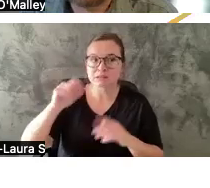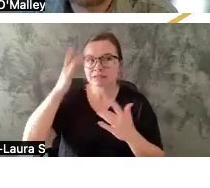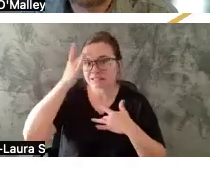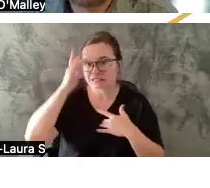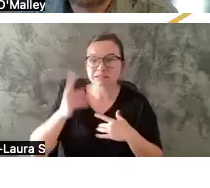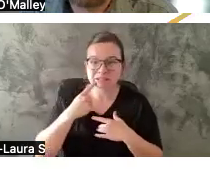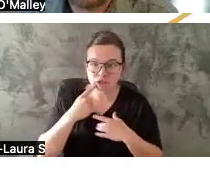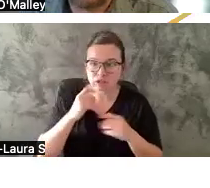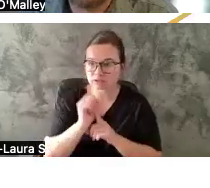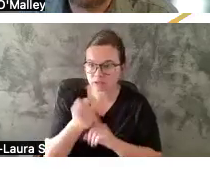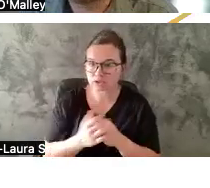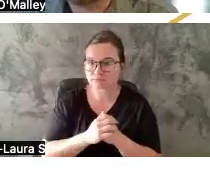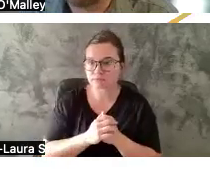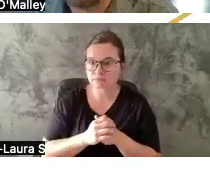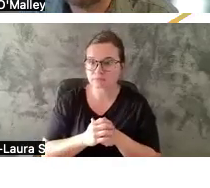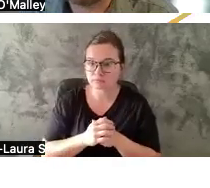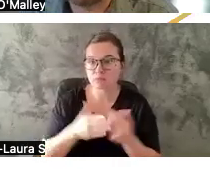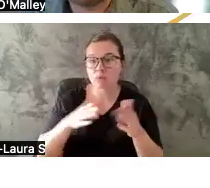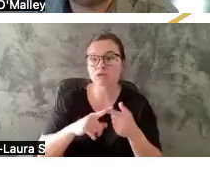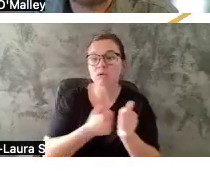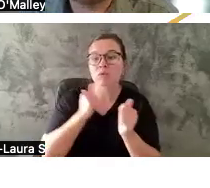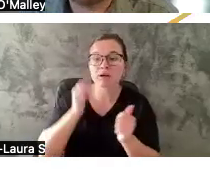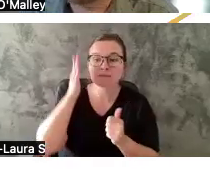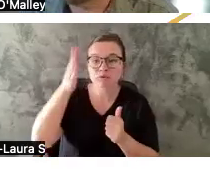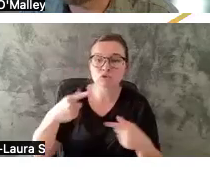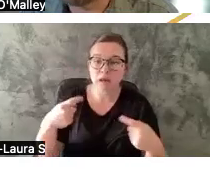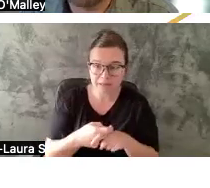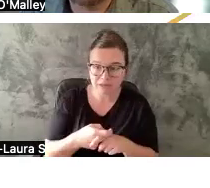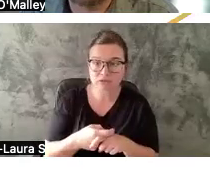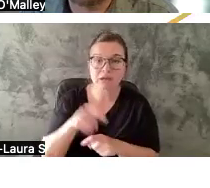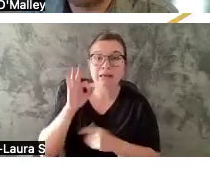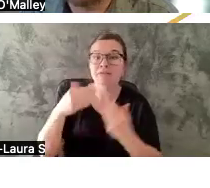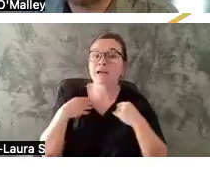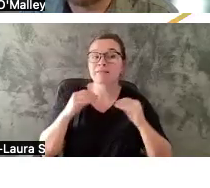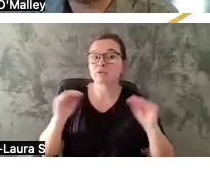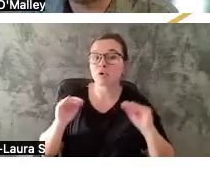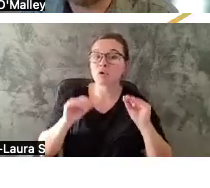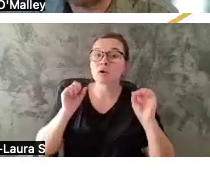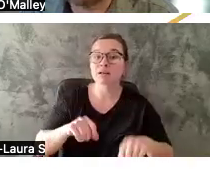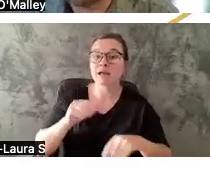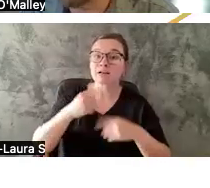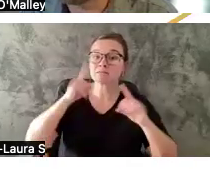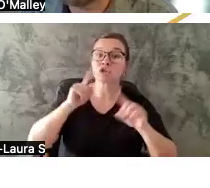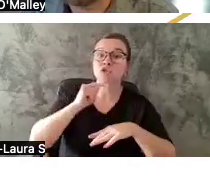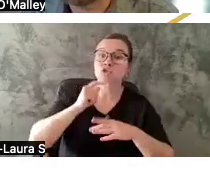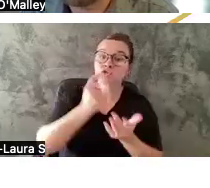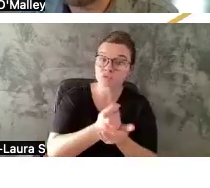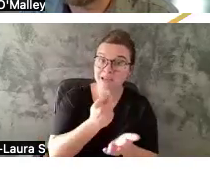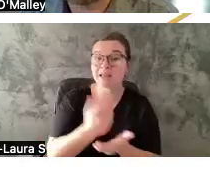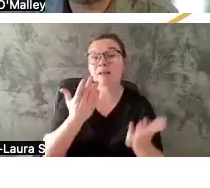condition. Ways to avoid future complications, sure. So even if there's no way to maybe effectively treat it, maybe